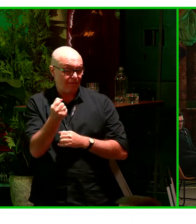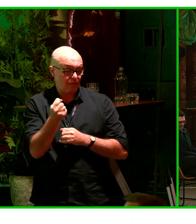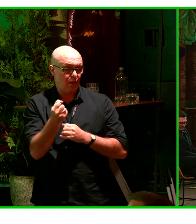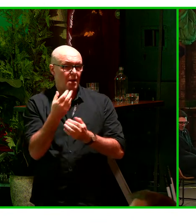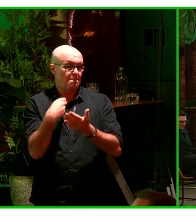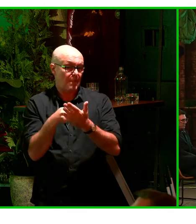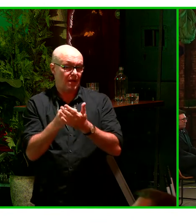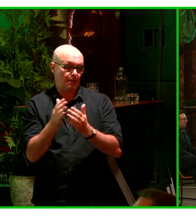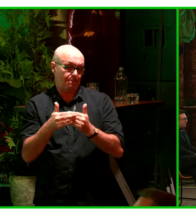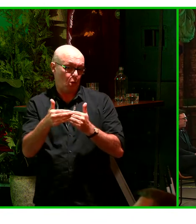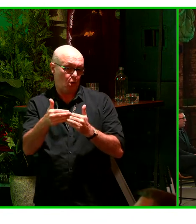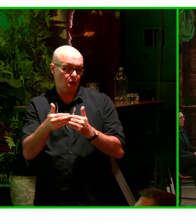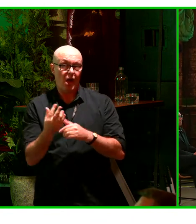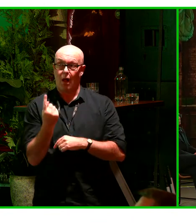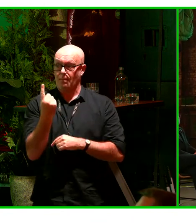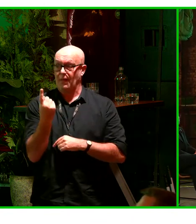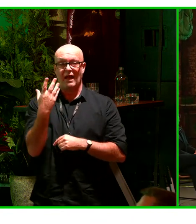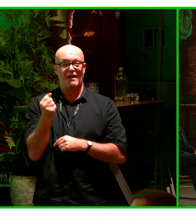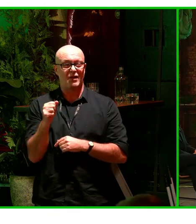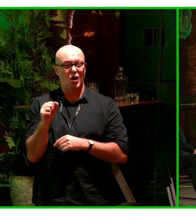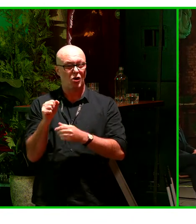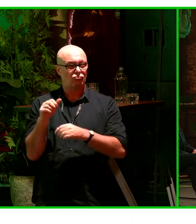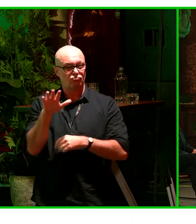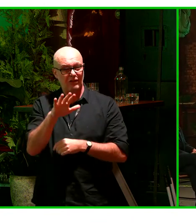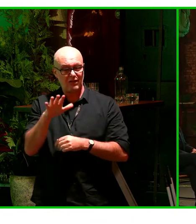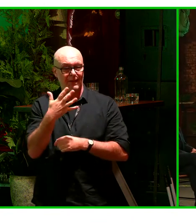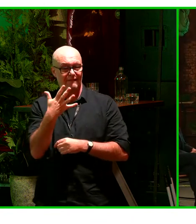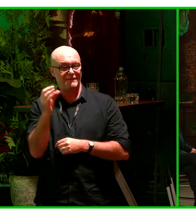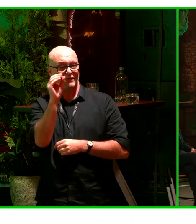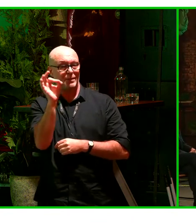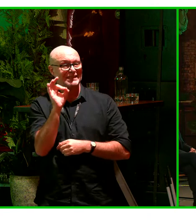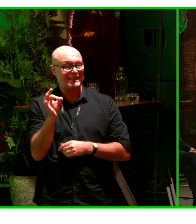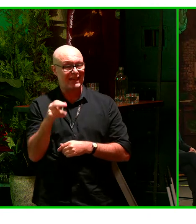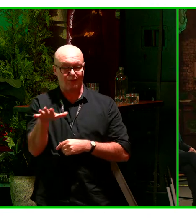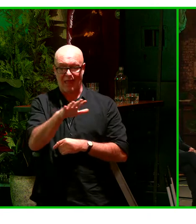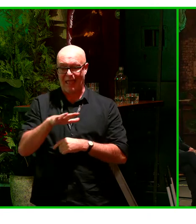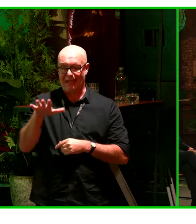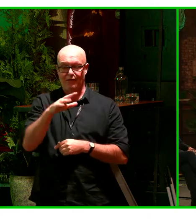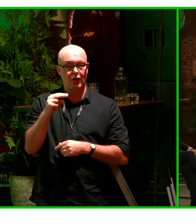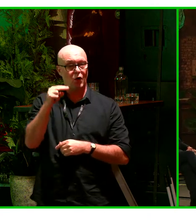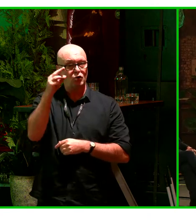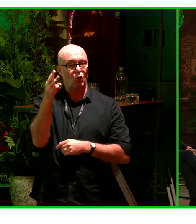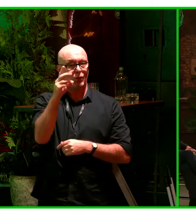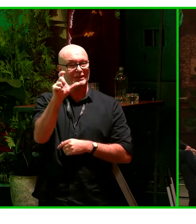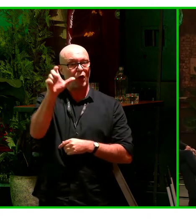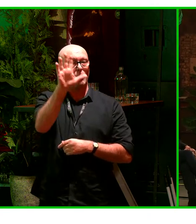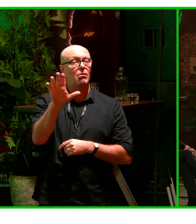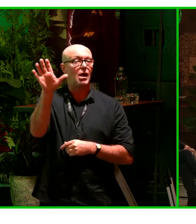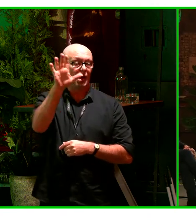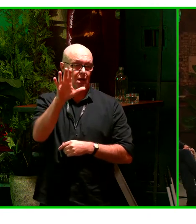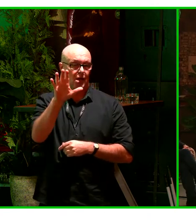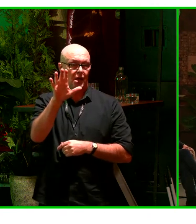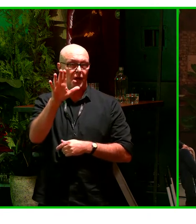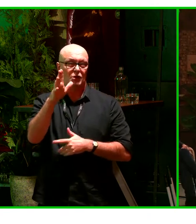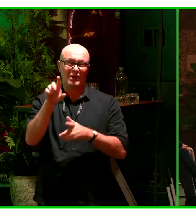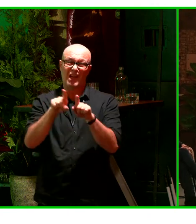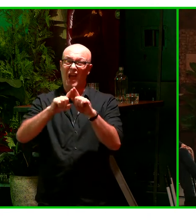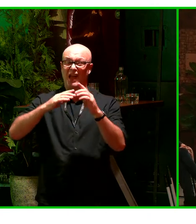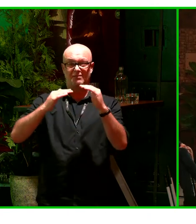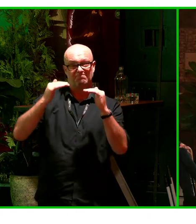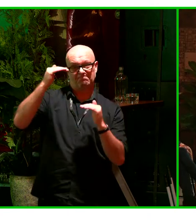have roughly 50% of the surface area of the whole of the Northwest of England. And in many ways, we complement you down